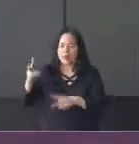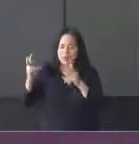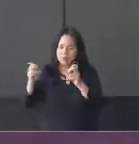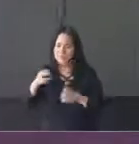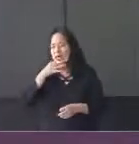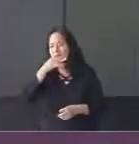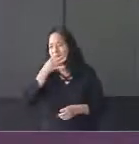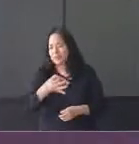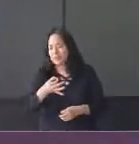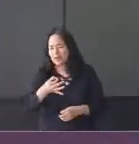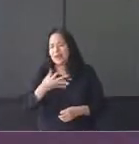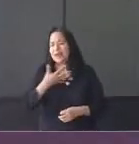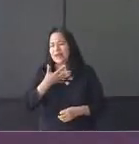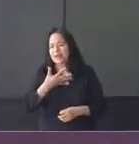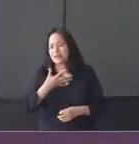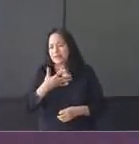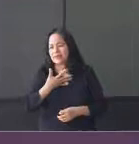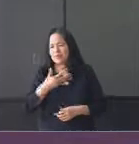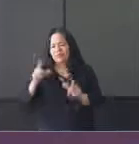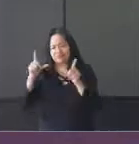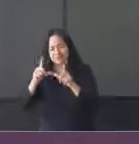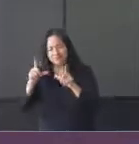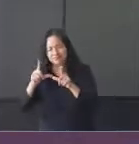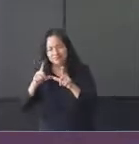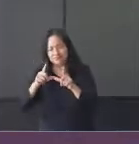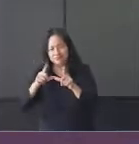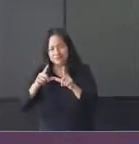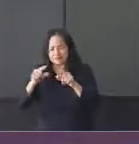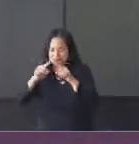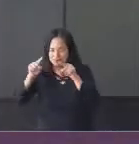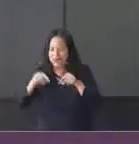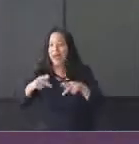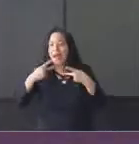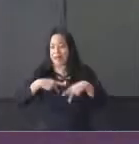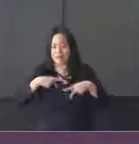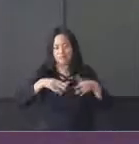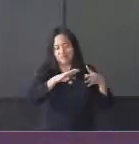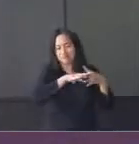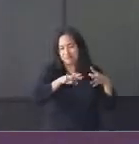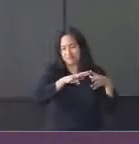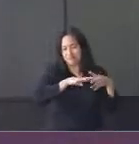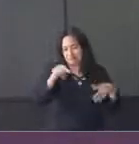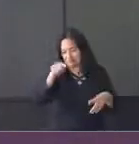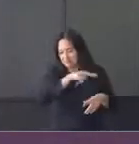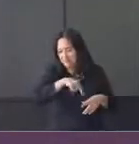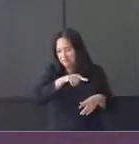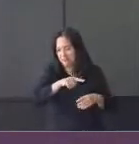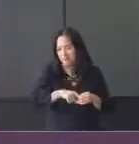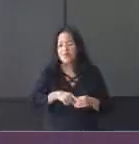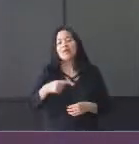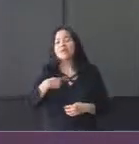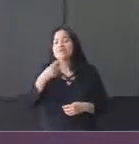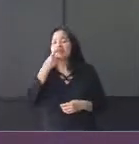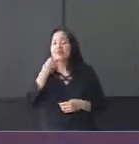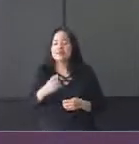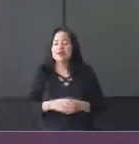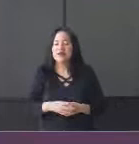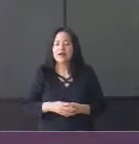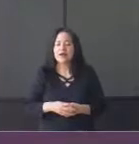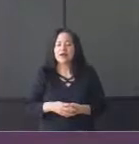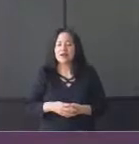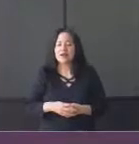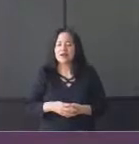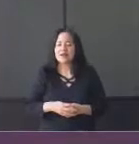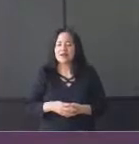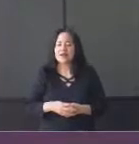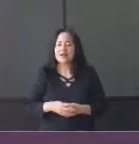of migration, announced an ID card for migrants. And in my previous intervention, I